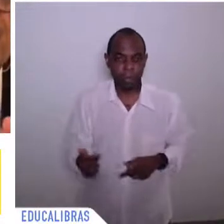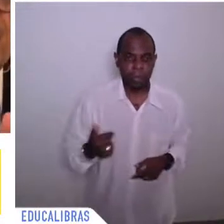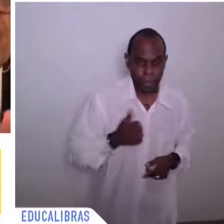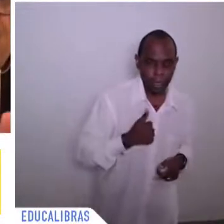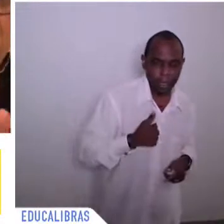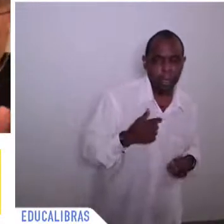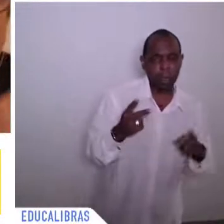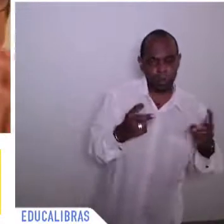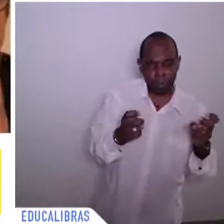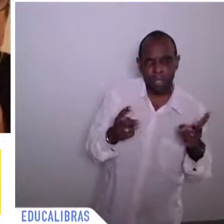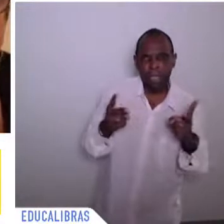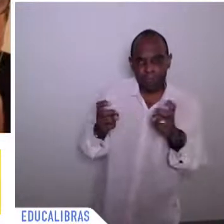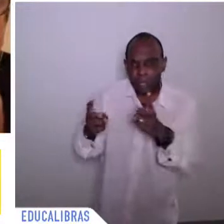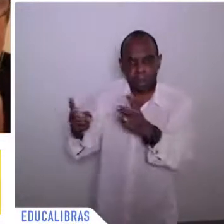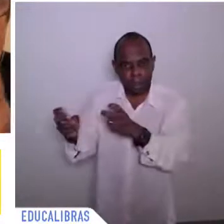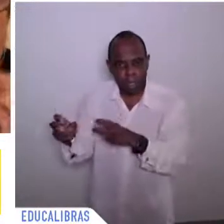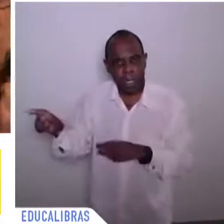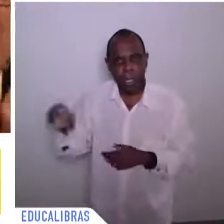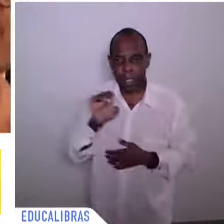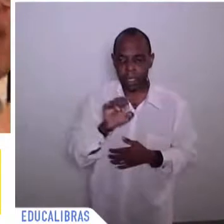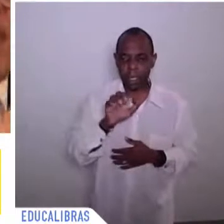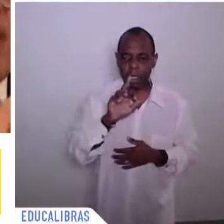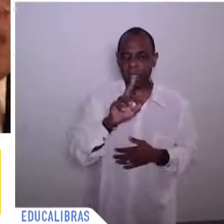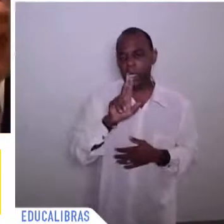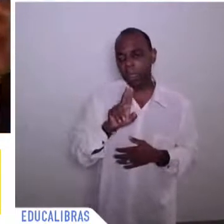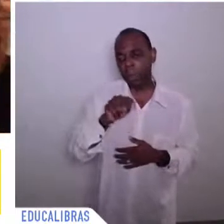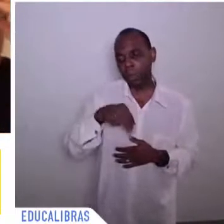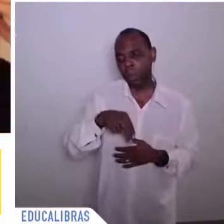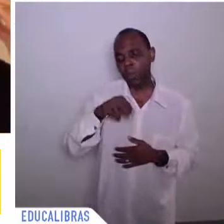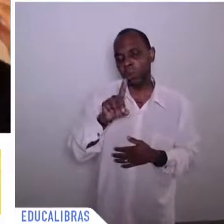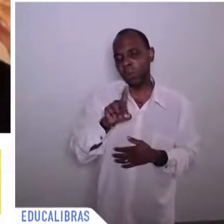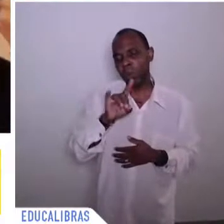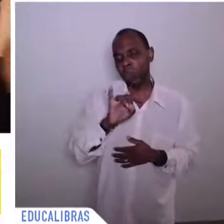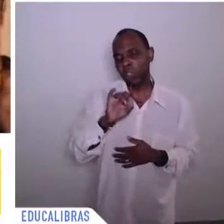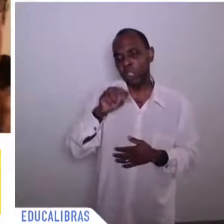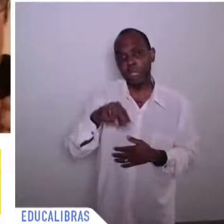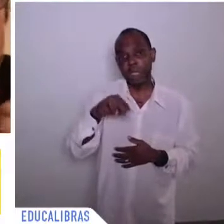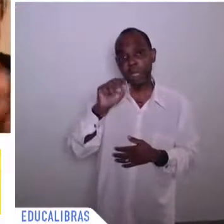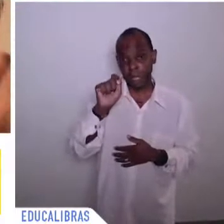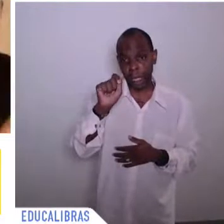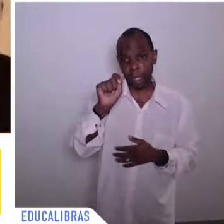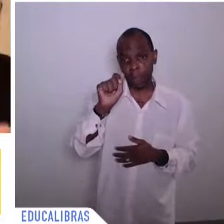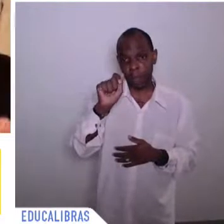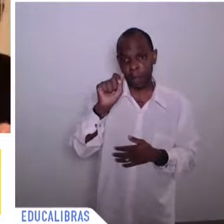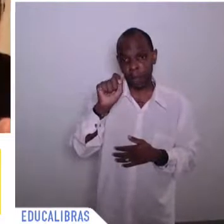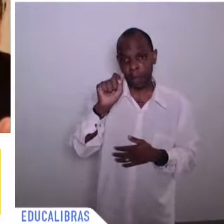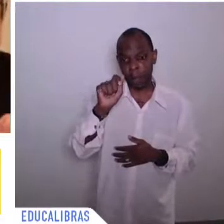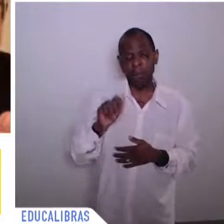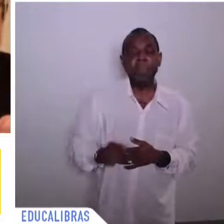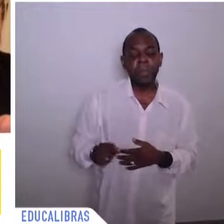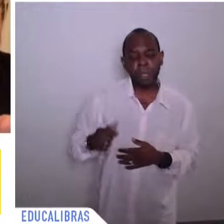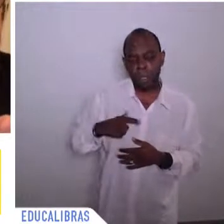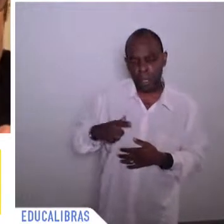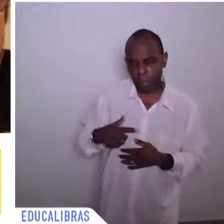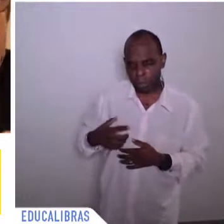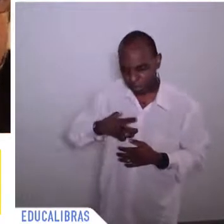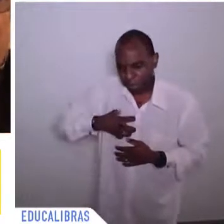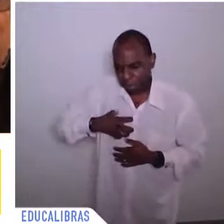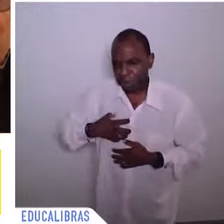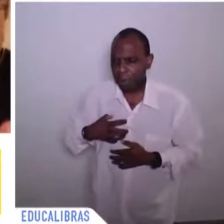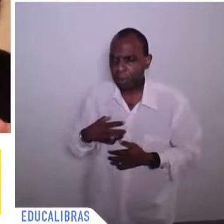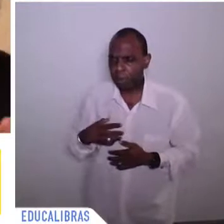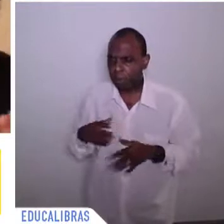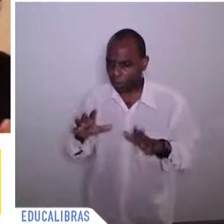Brazil, Dilma Rousseff. So during the government of Luísa Erundina, I felt that